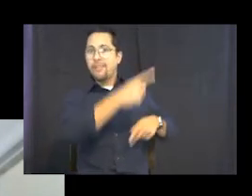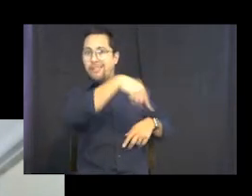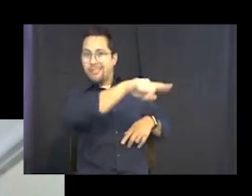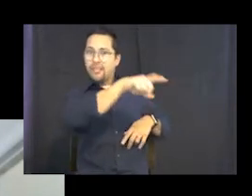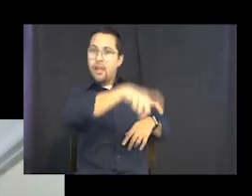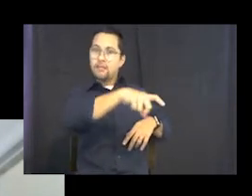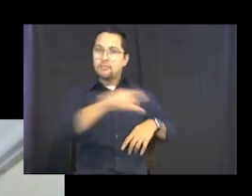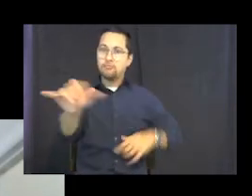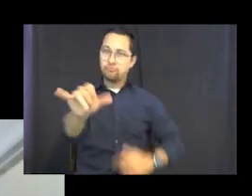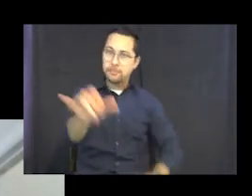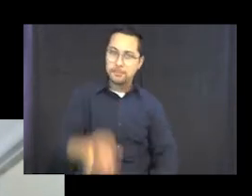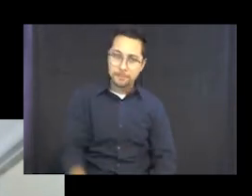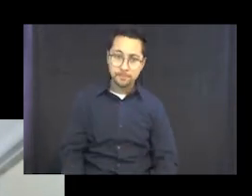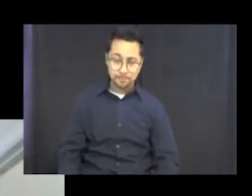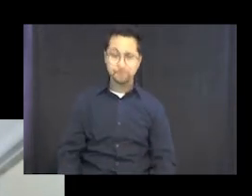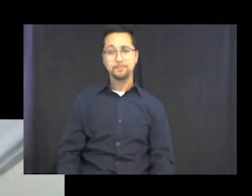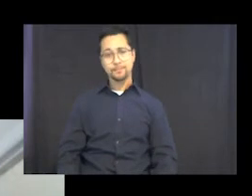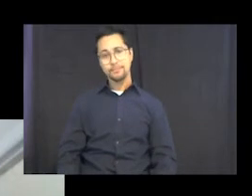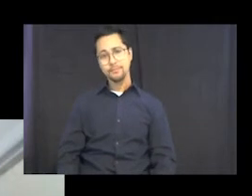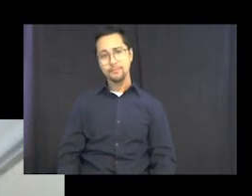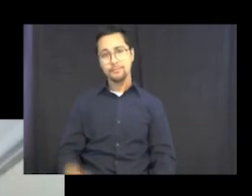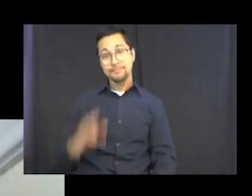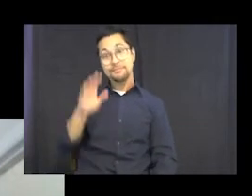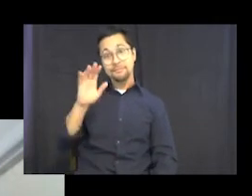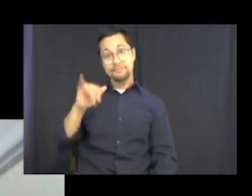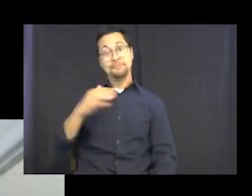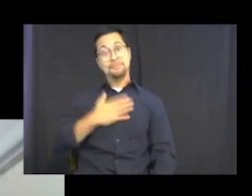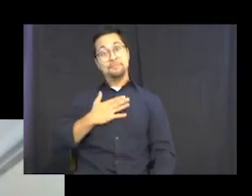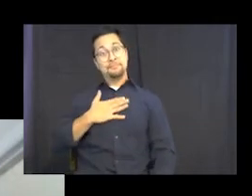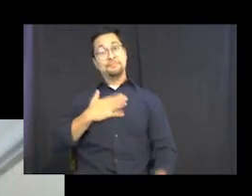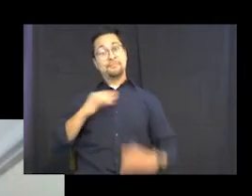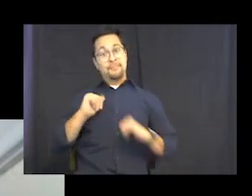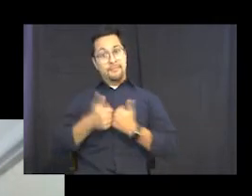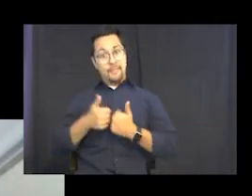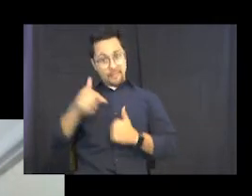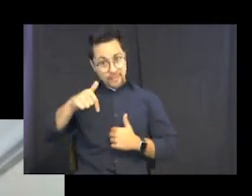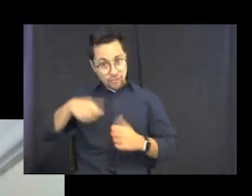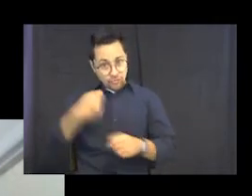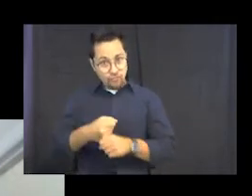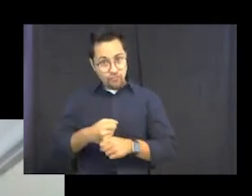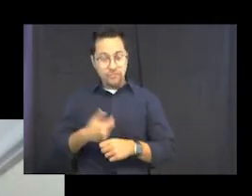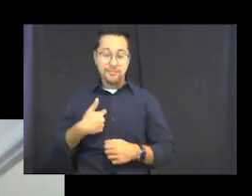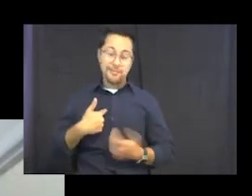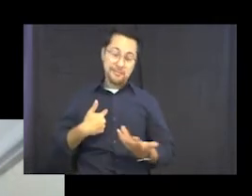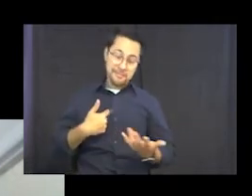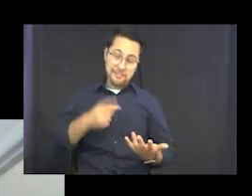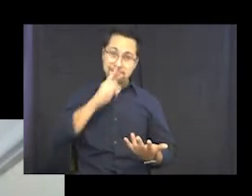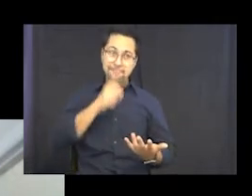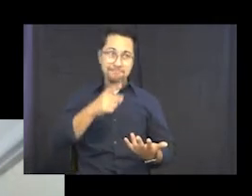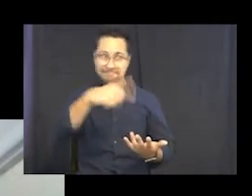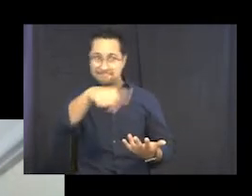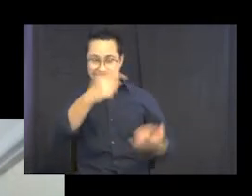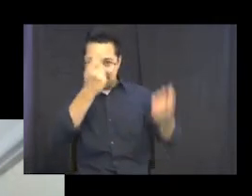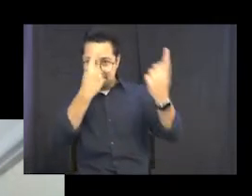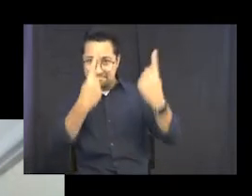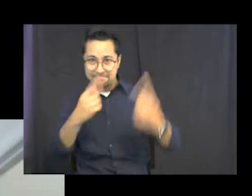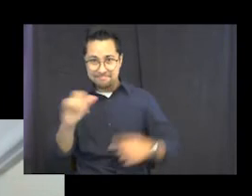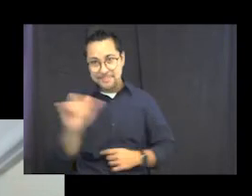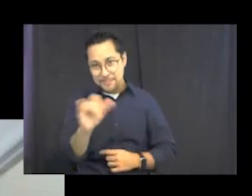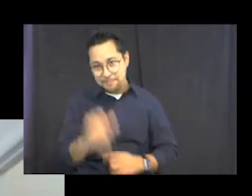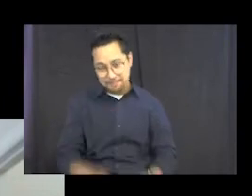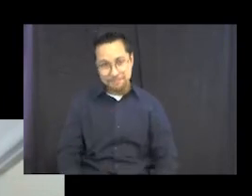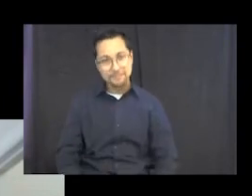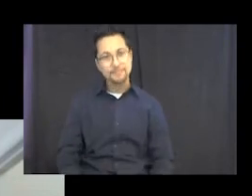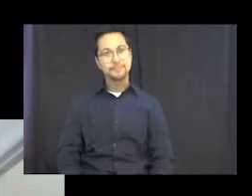So that is my challenge this year, as I'm sure it is for many other people in